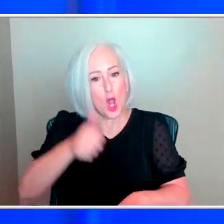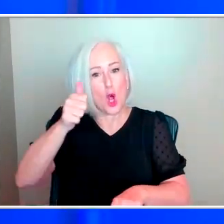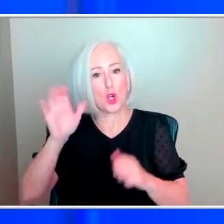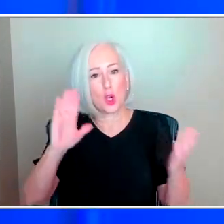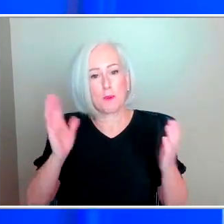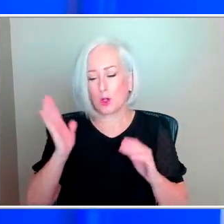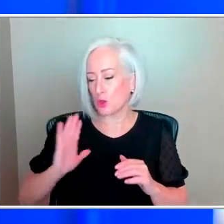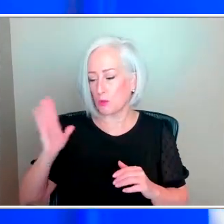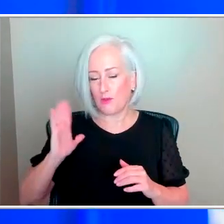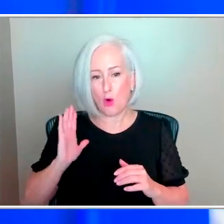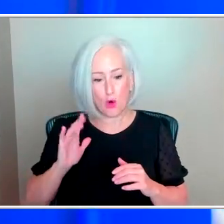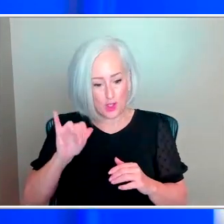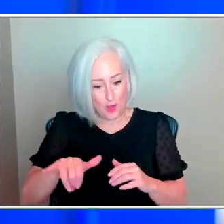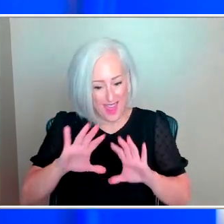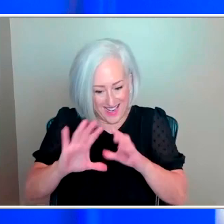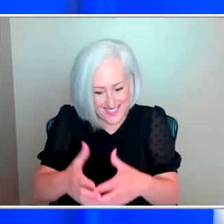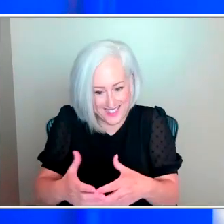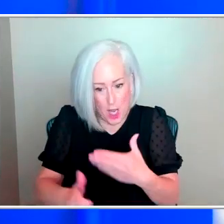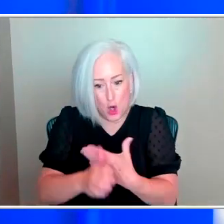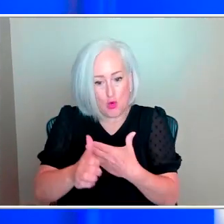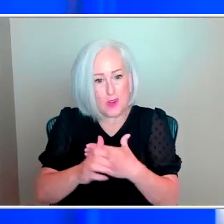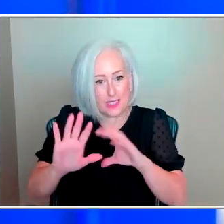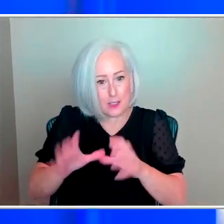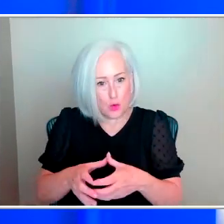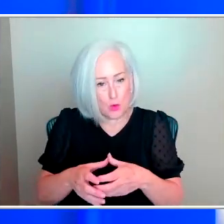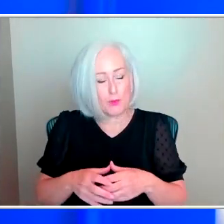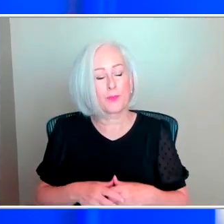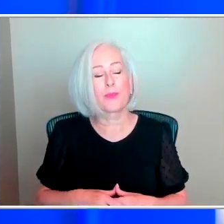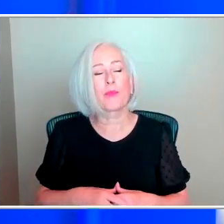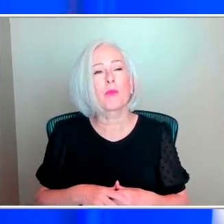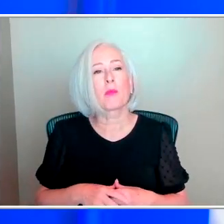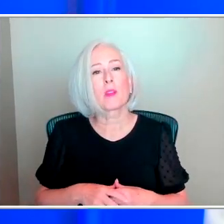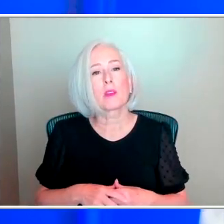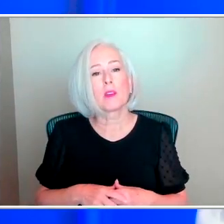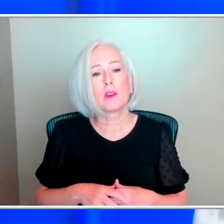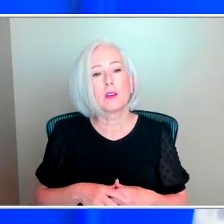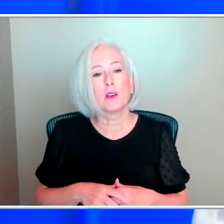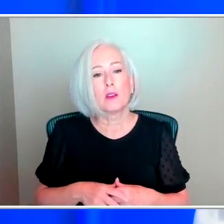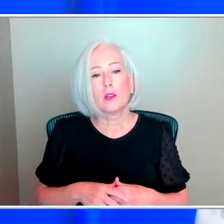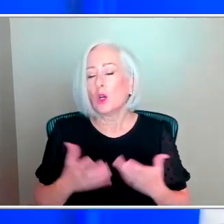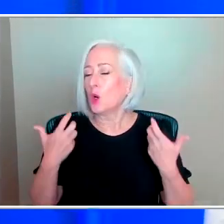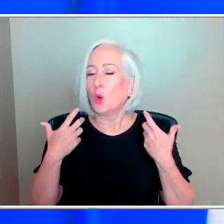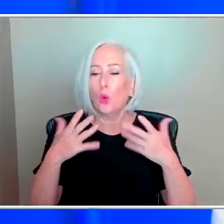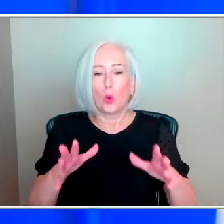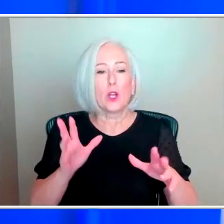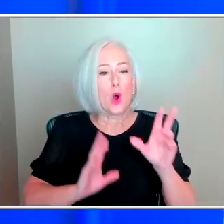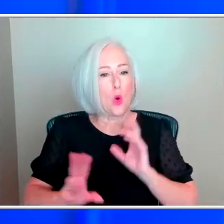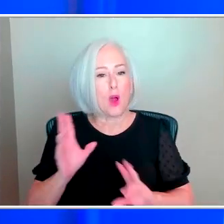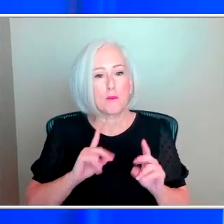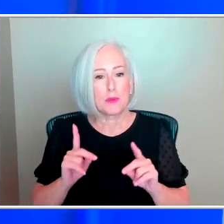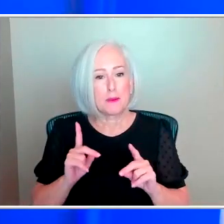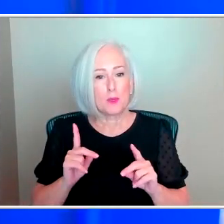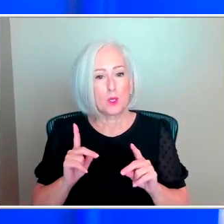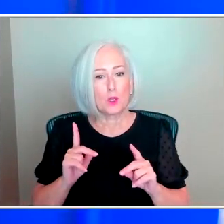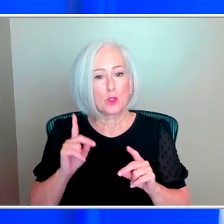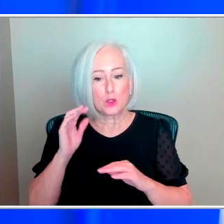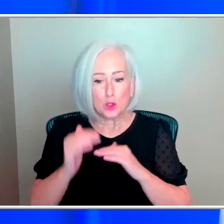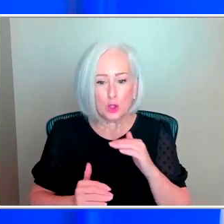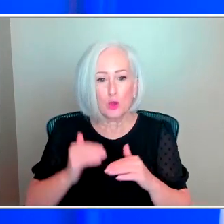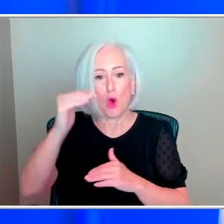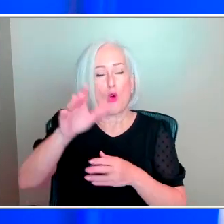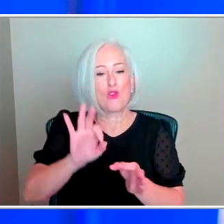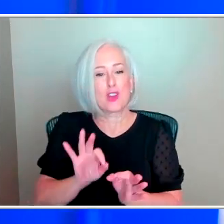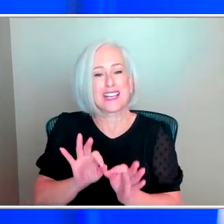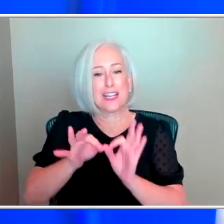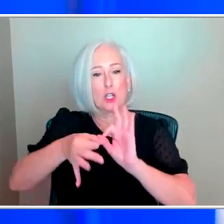population. So at any rate, we don't want people to over-interpret this